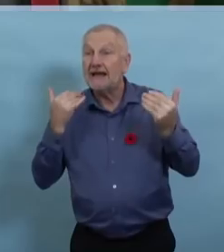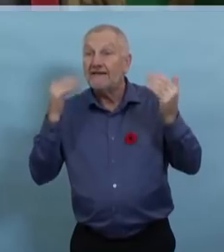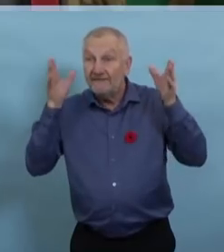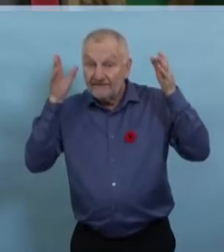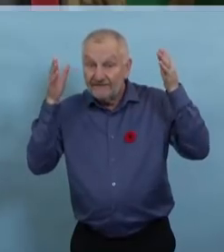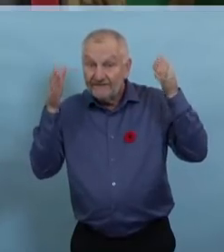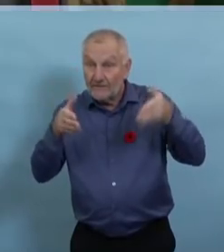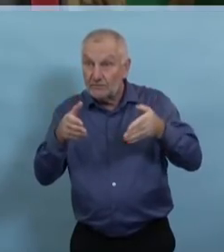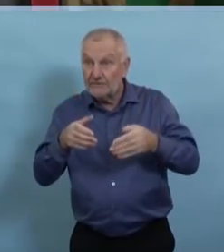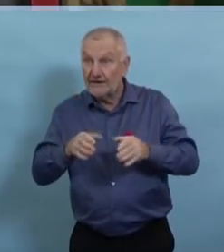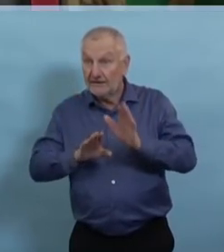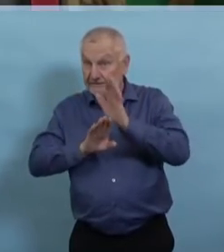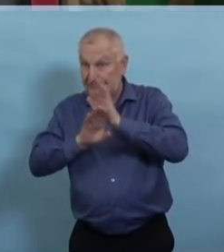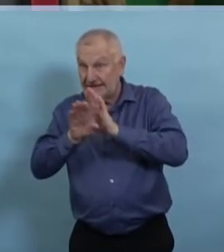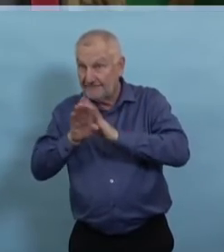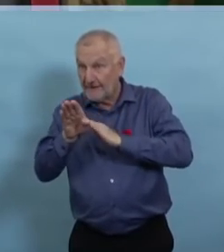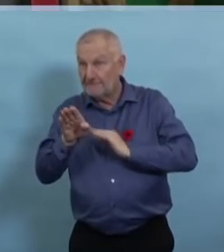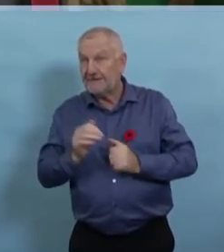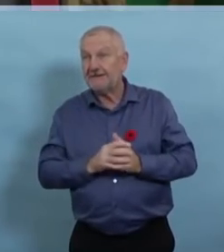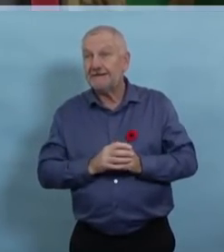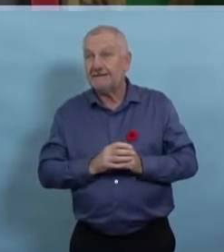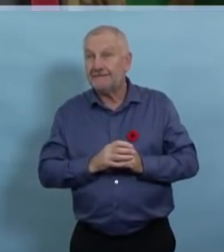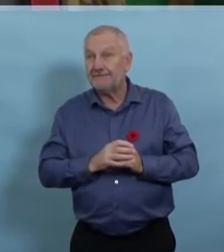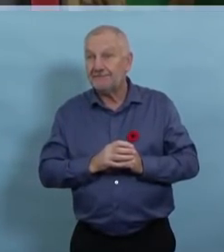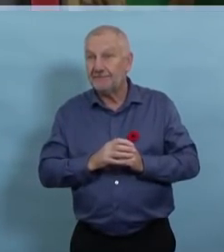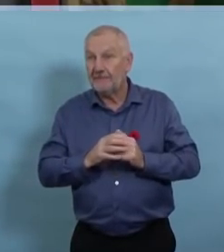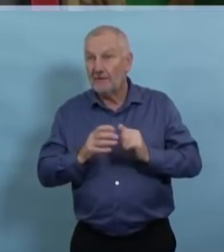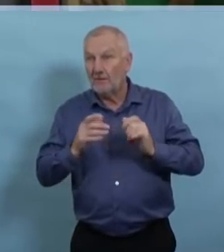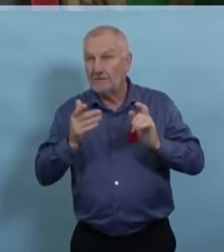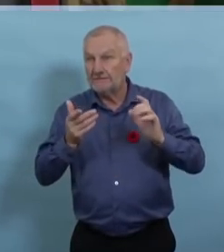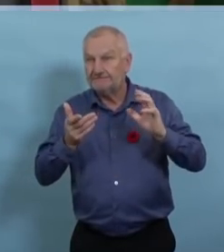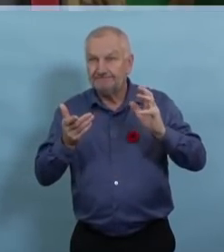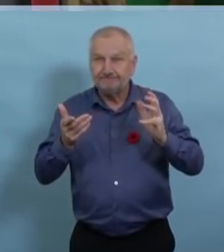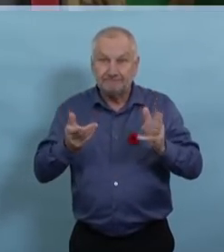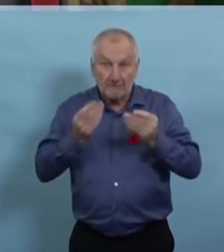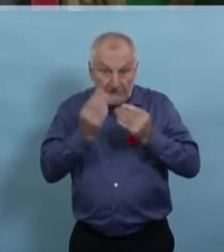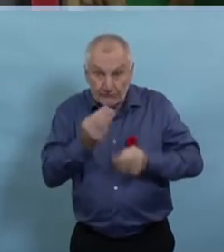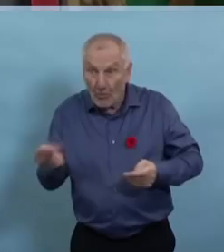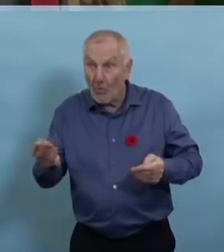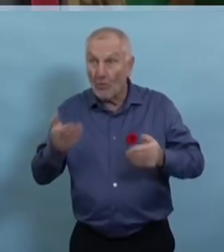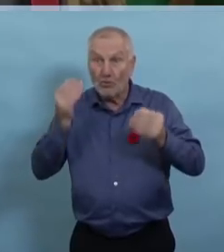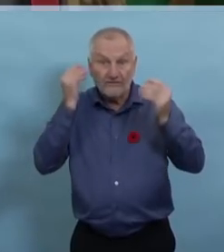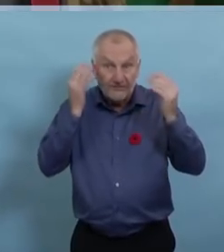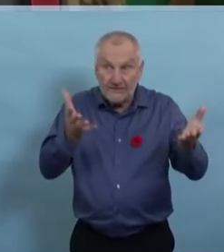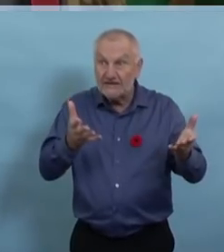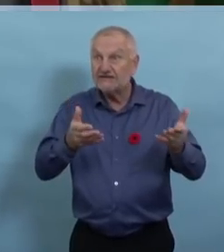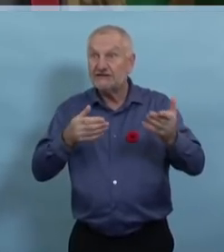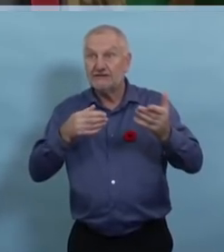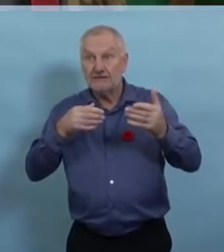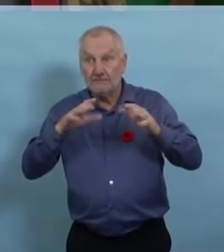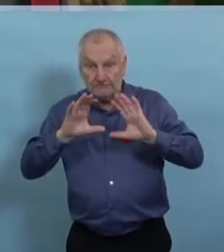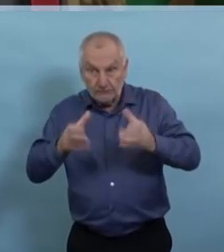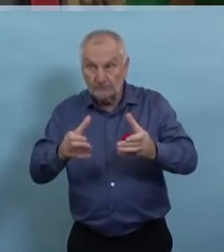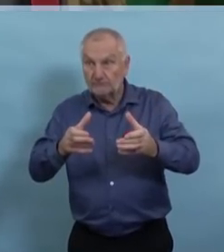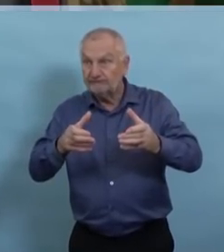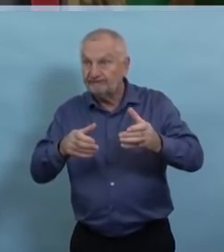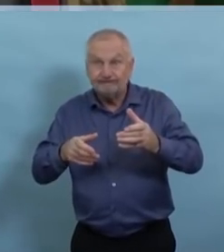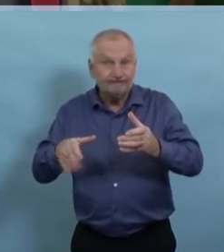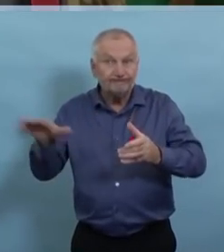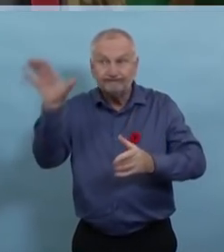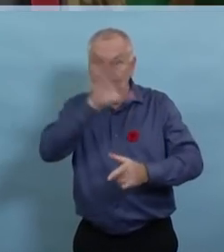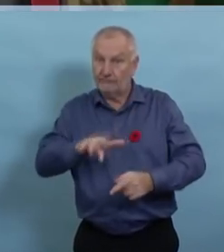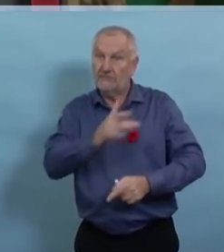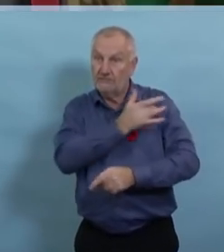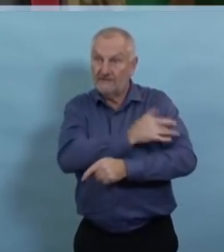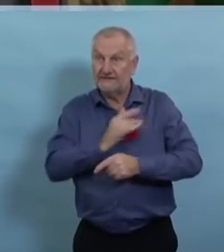and assessment materials that supports teachers across the province. Our focus is on K-8 at this point in time, but